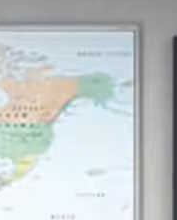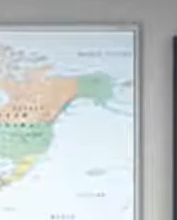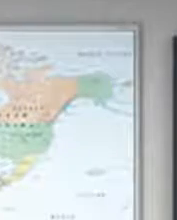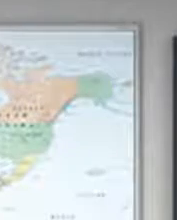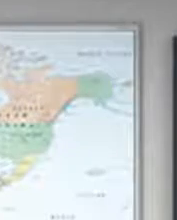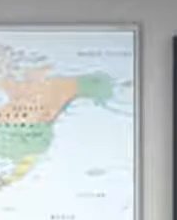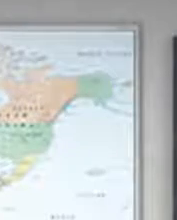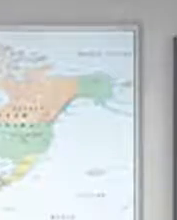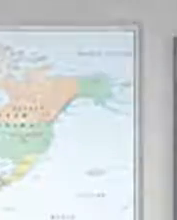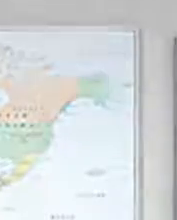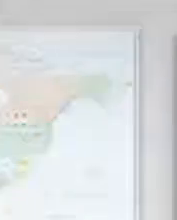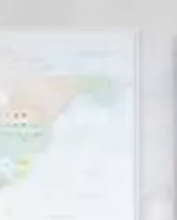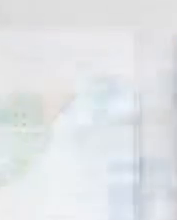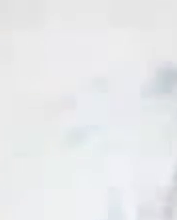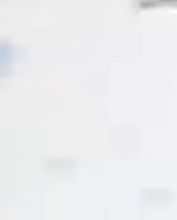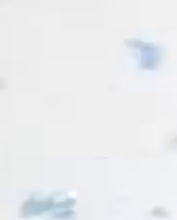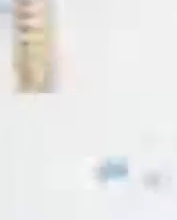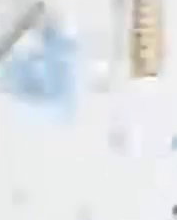bye!